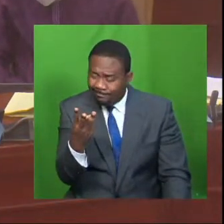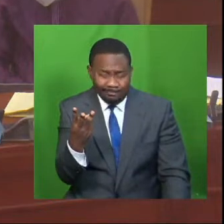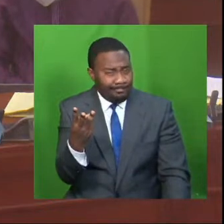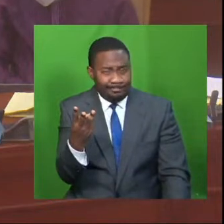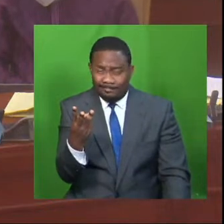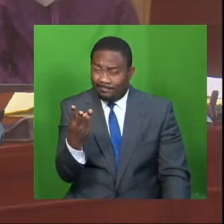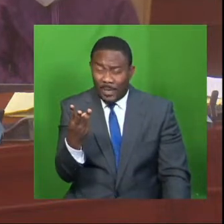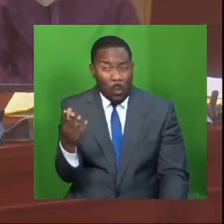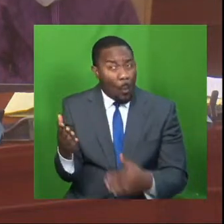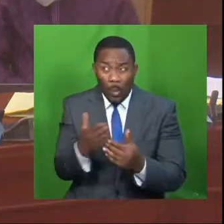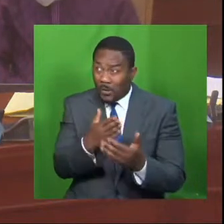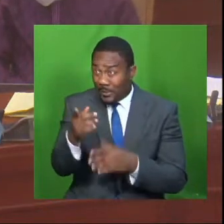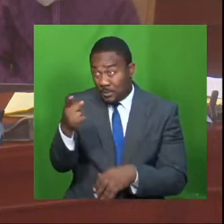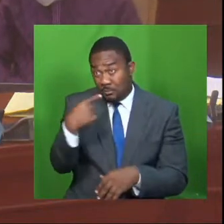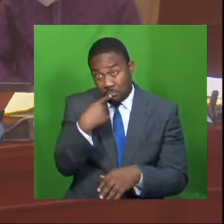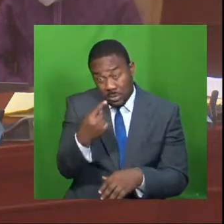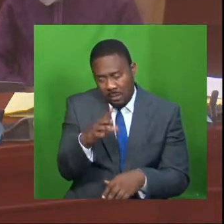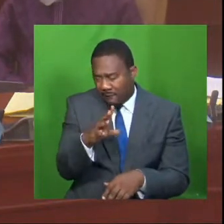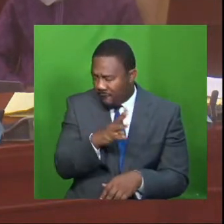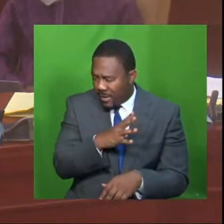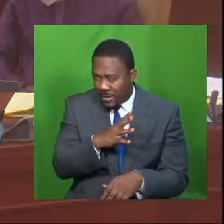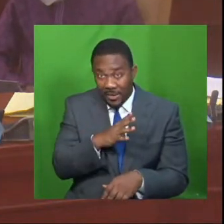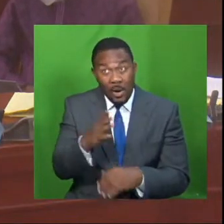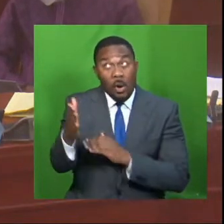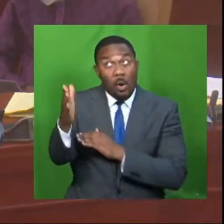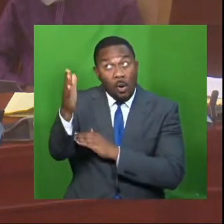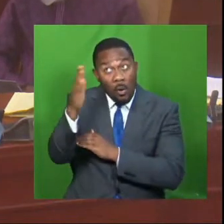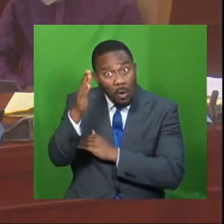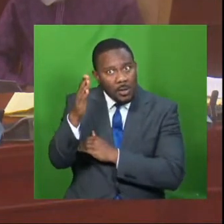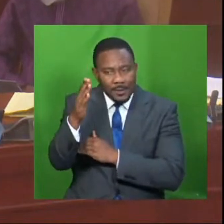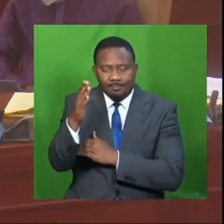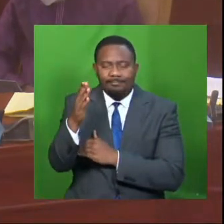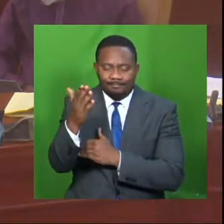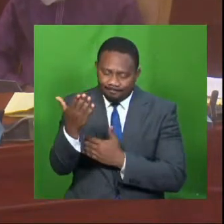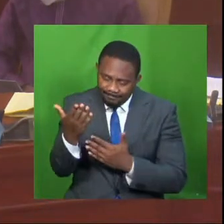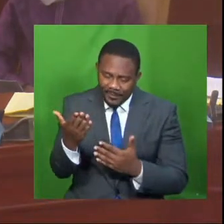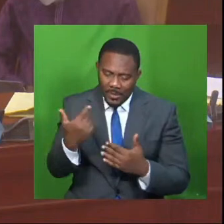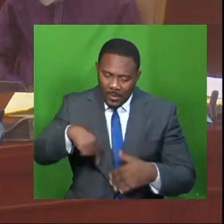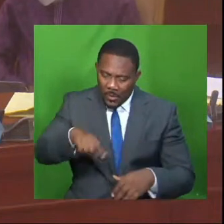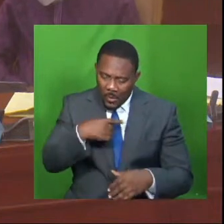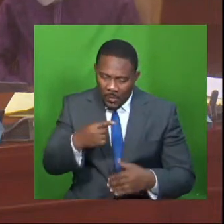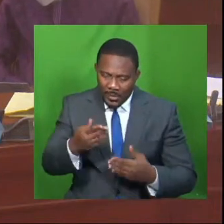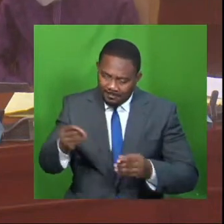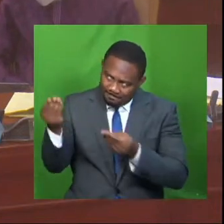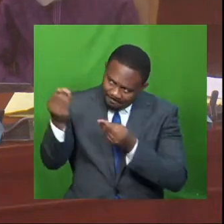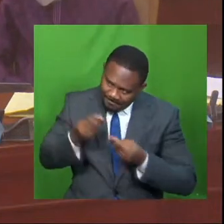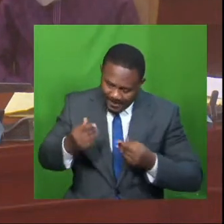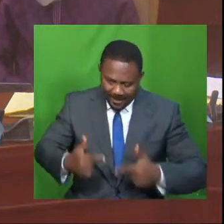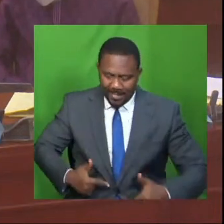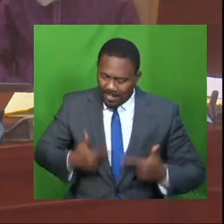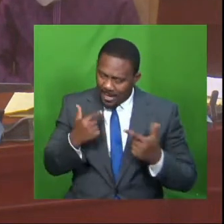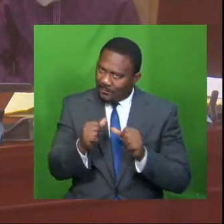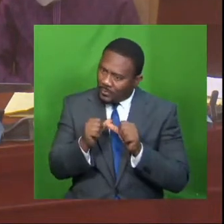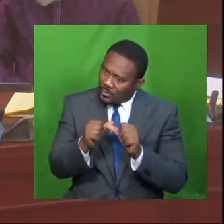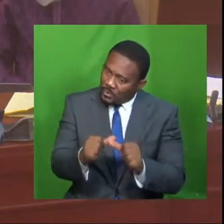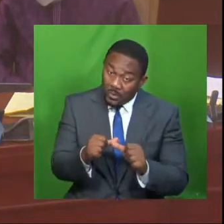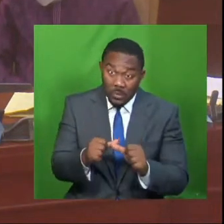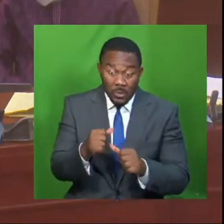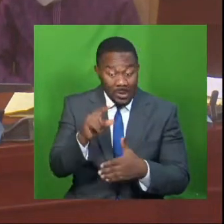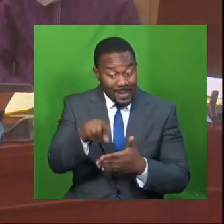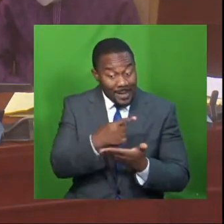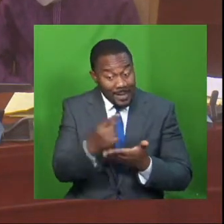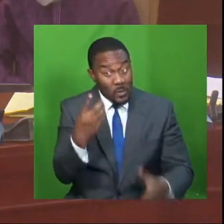minister must come to this August House and account to the Ghanaian people. Mr. Speaker, it has even become more important when